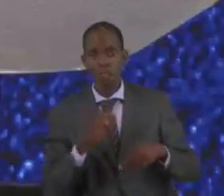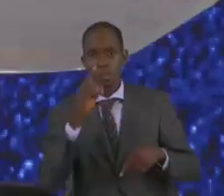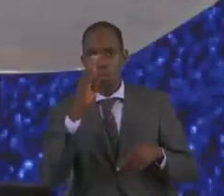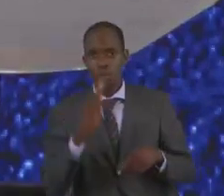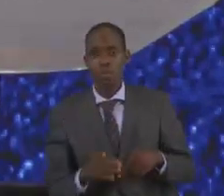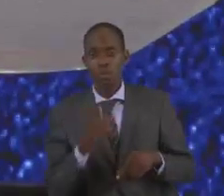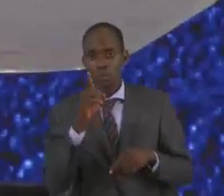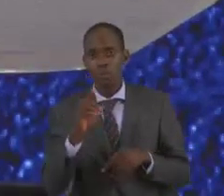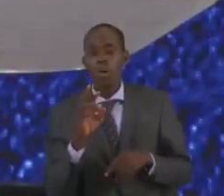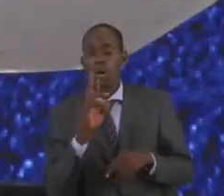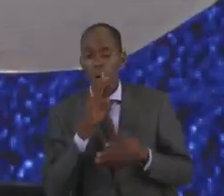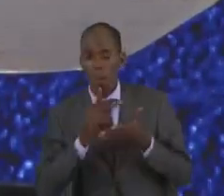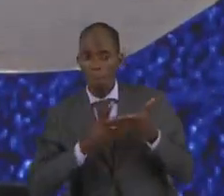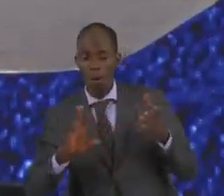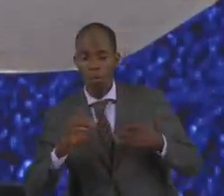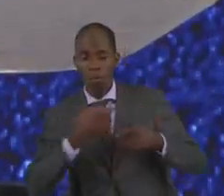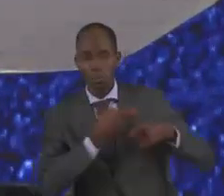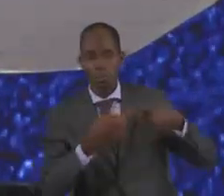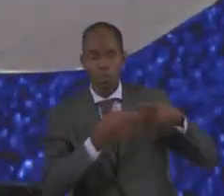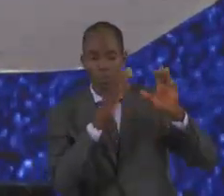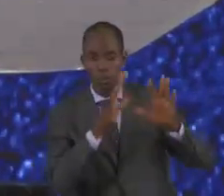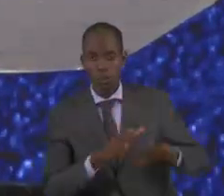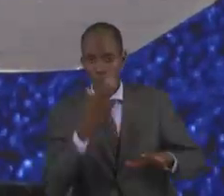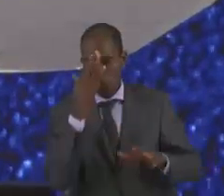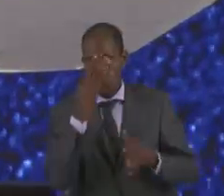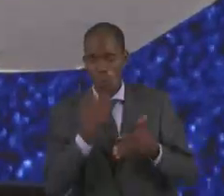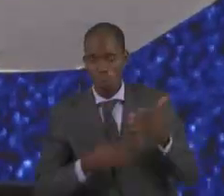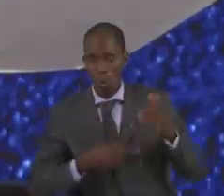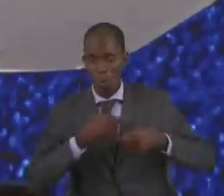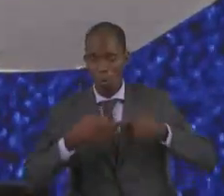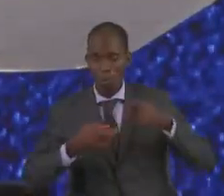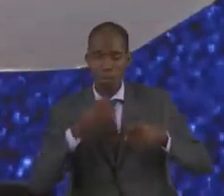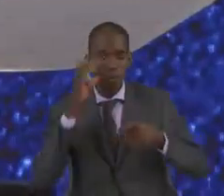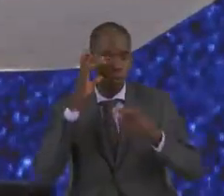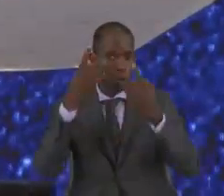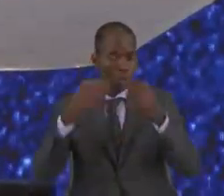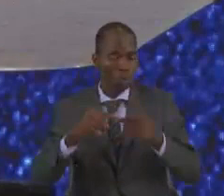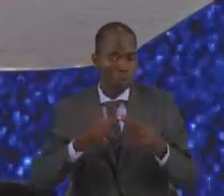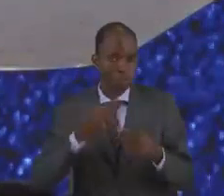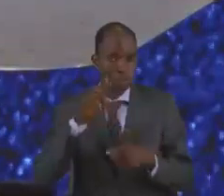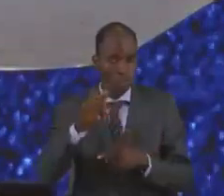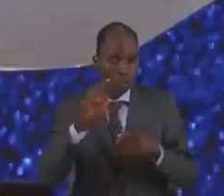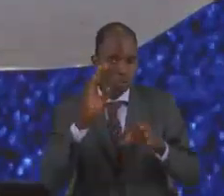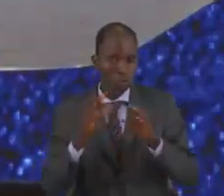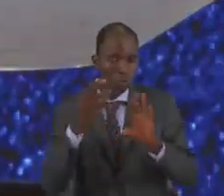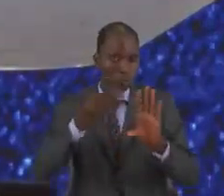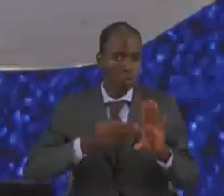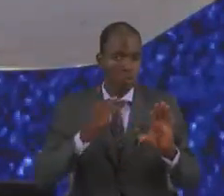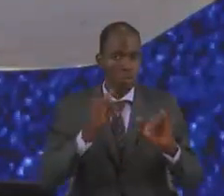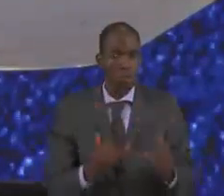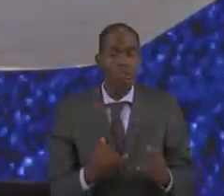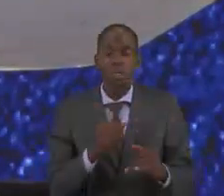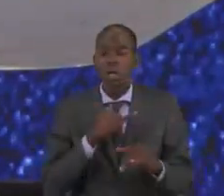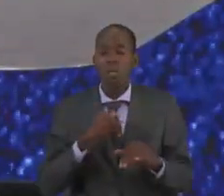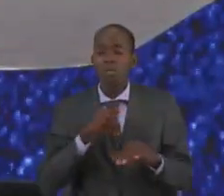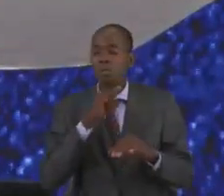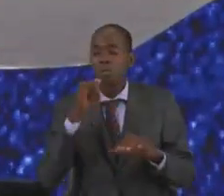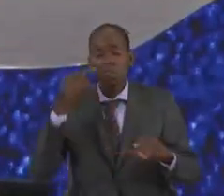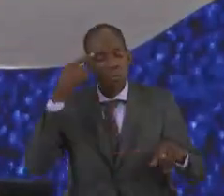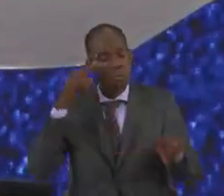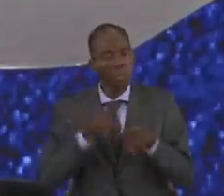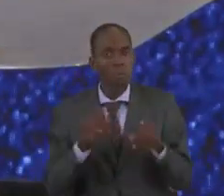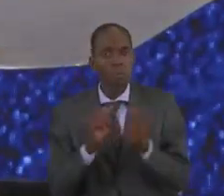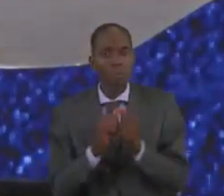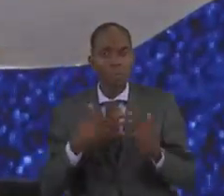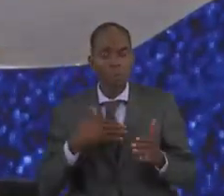the persecutors and you know what persecution will come. He said, I didn't even confer with my own flesh and